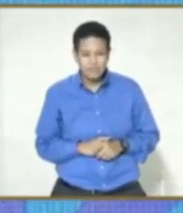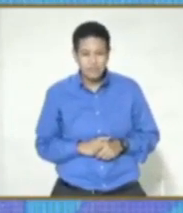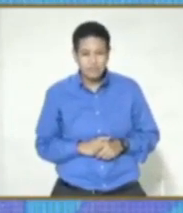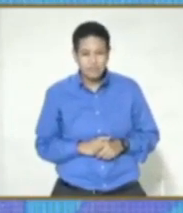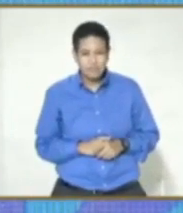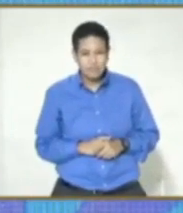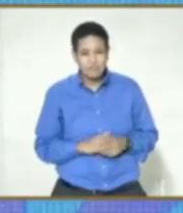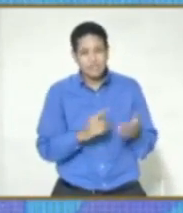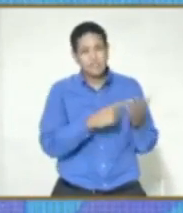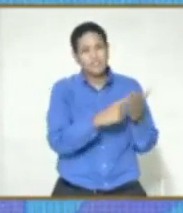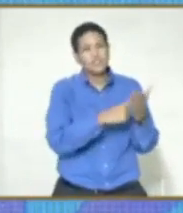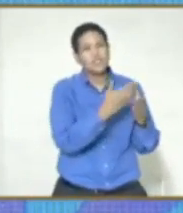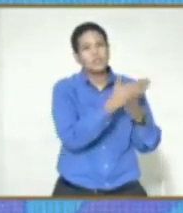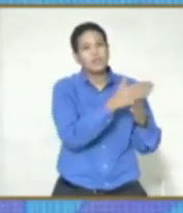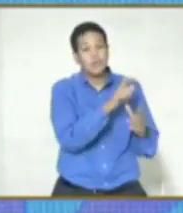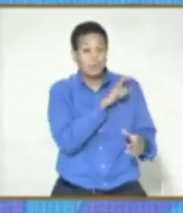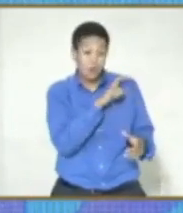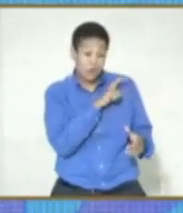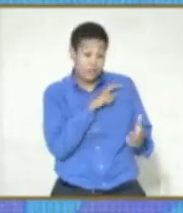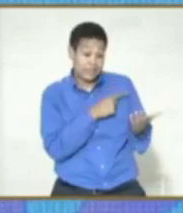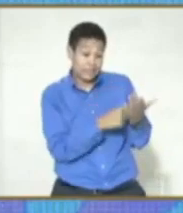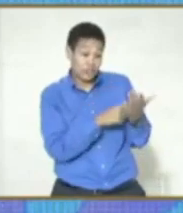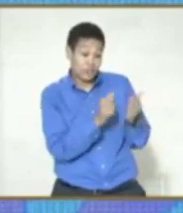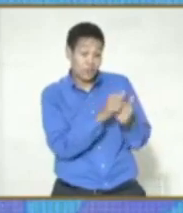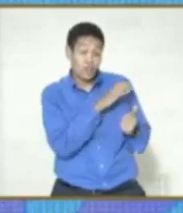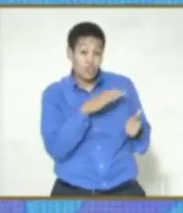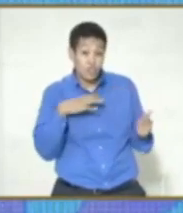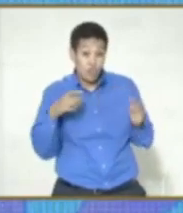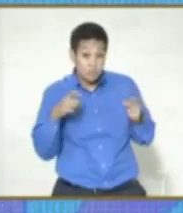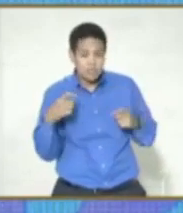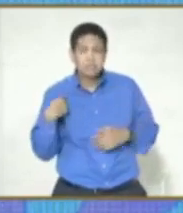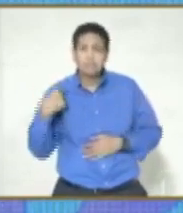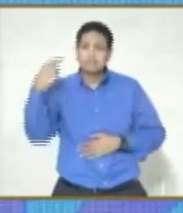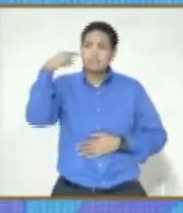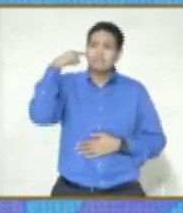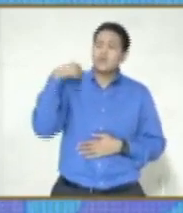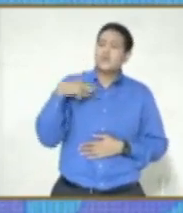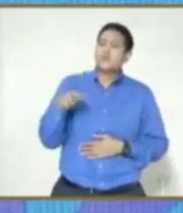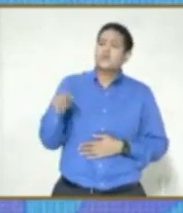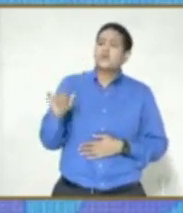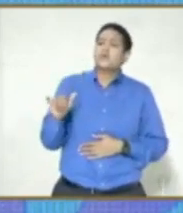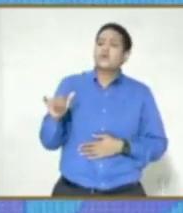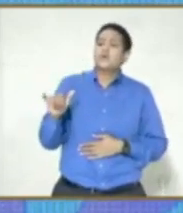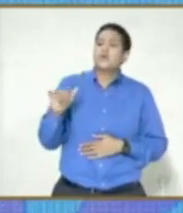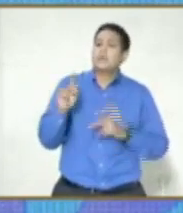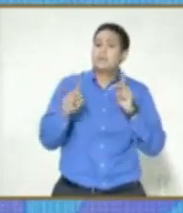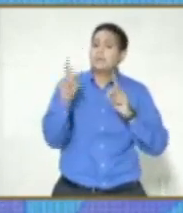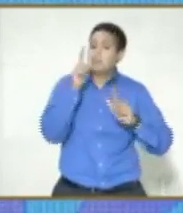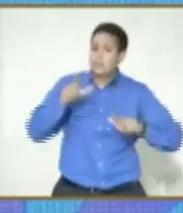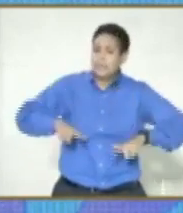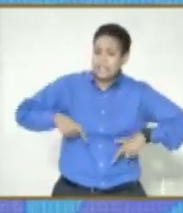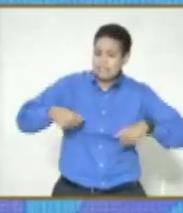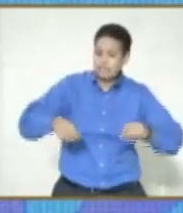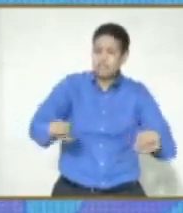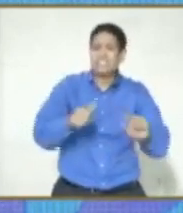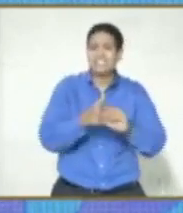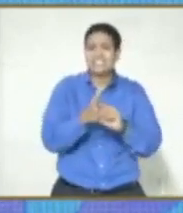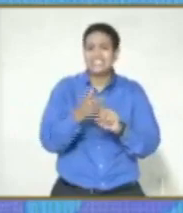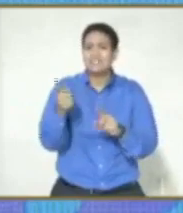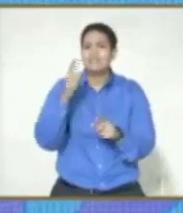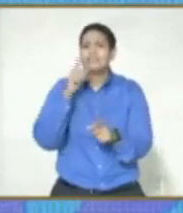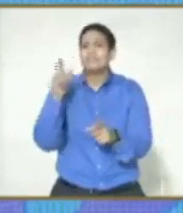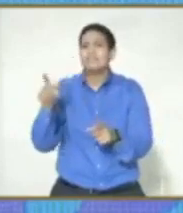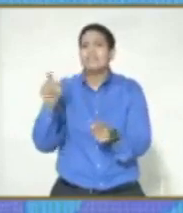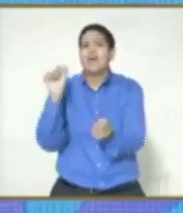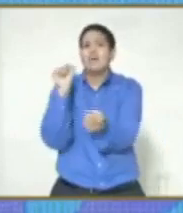with the commissioner when it was brought to my attention that a homeless person was arrested